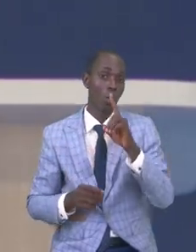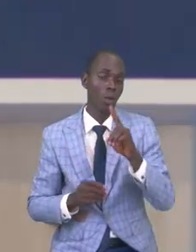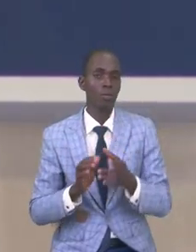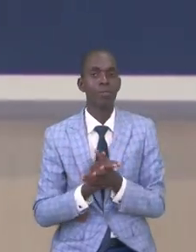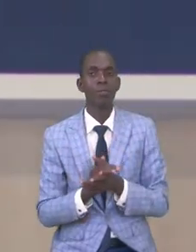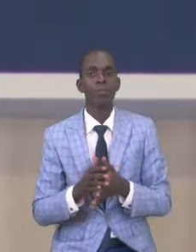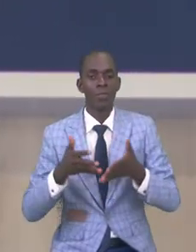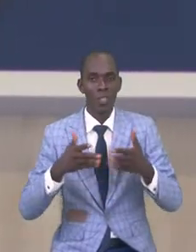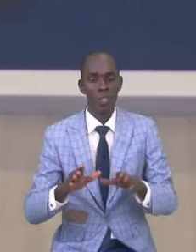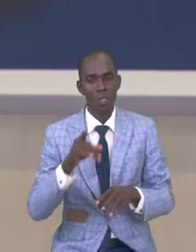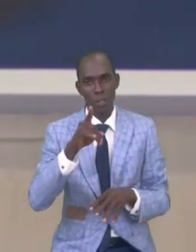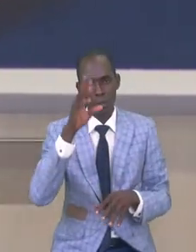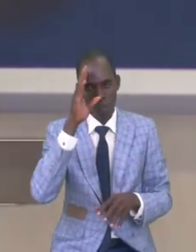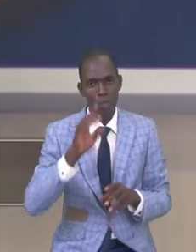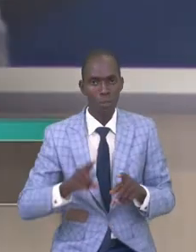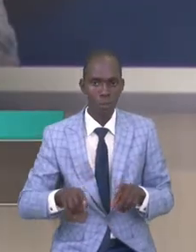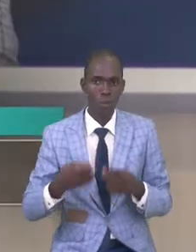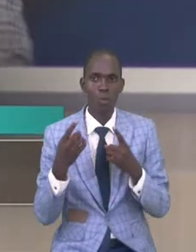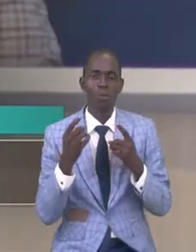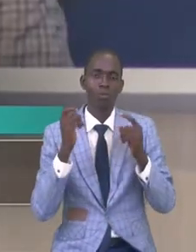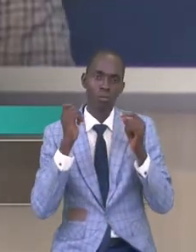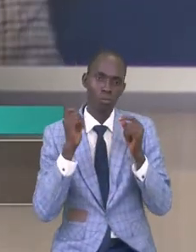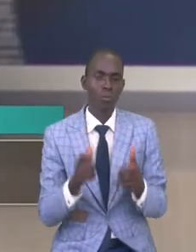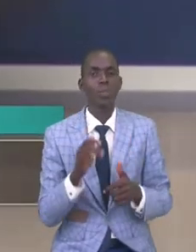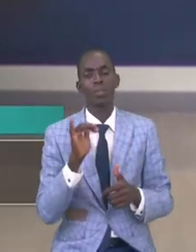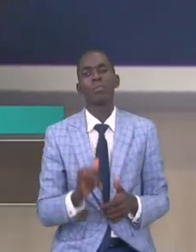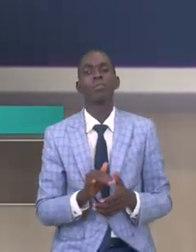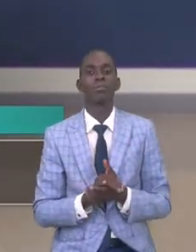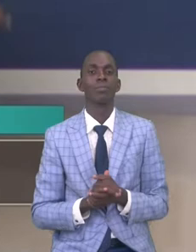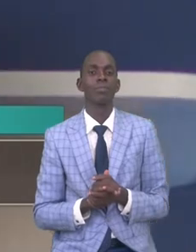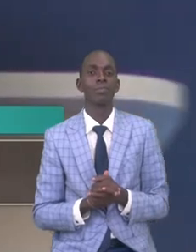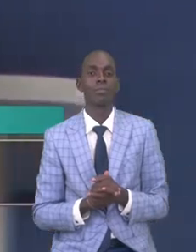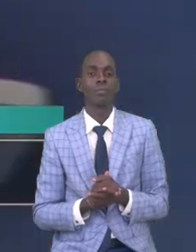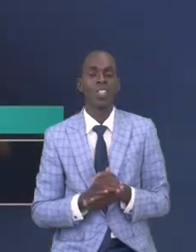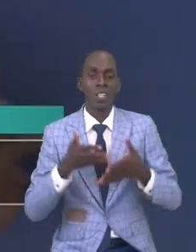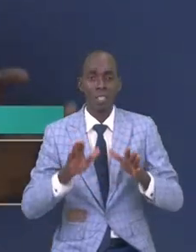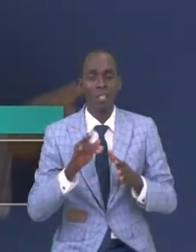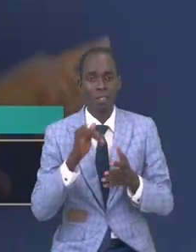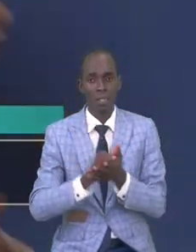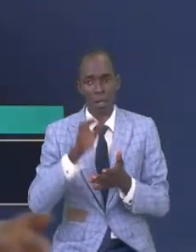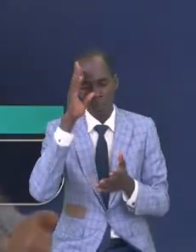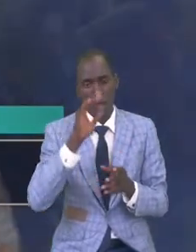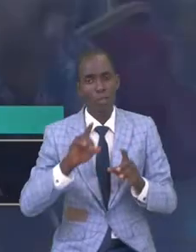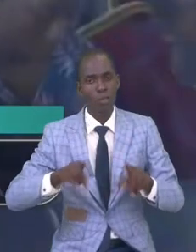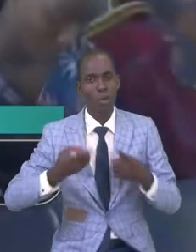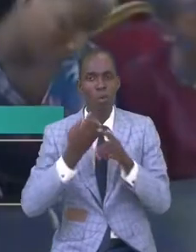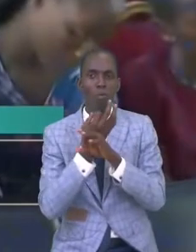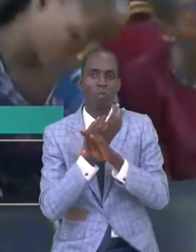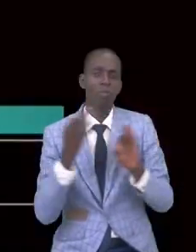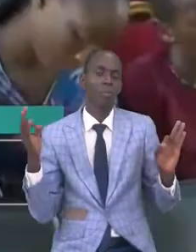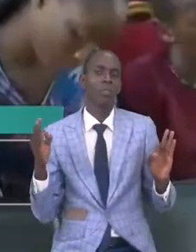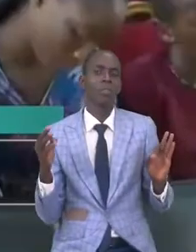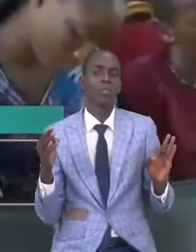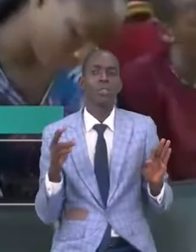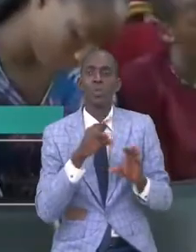go free. That's what happened to Joseph. Let him go free. No more